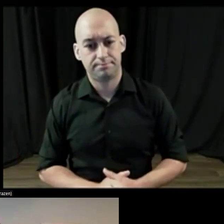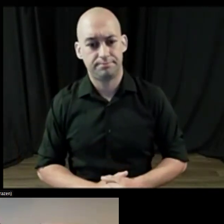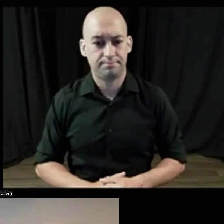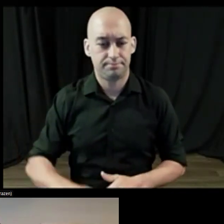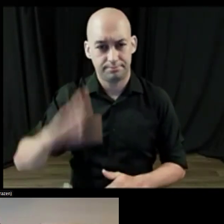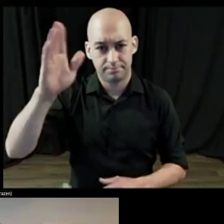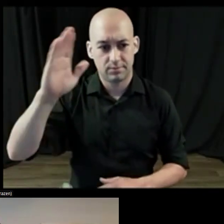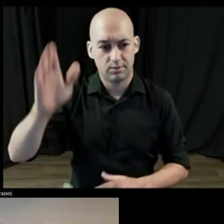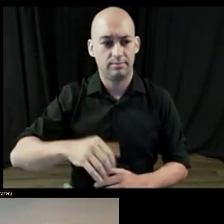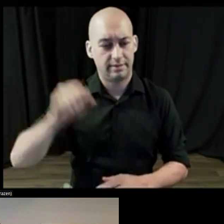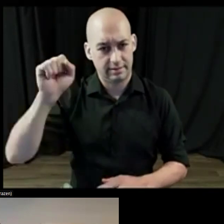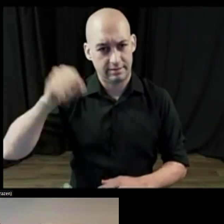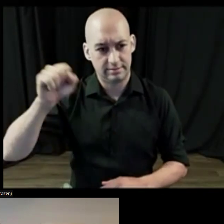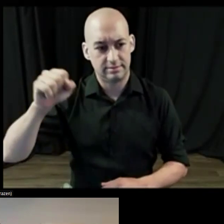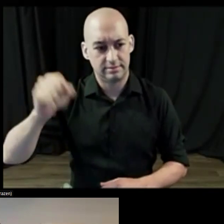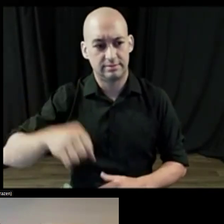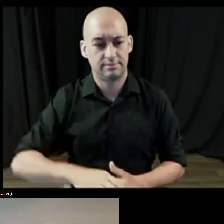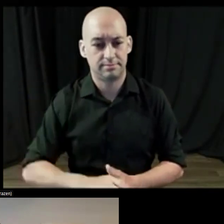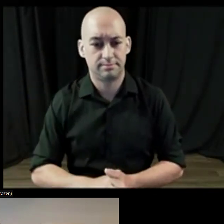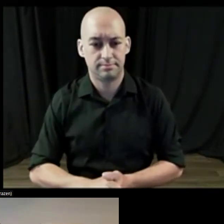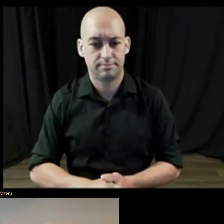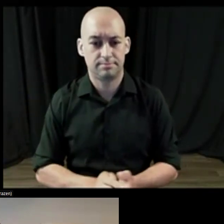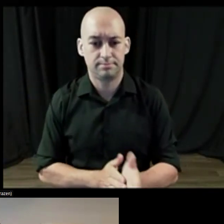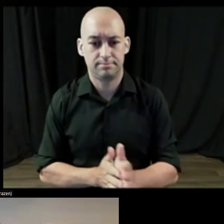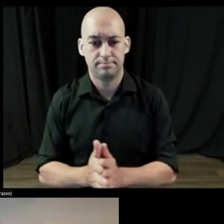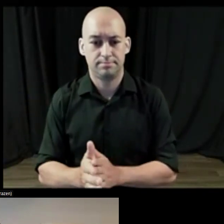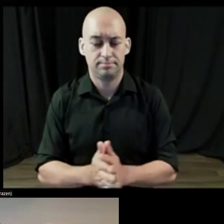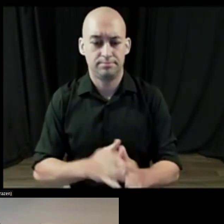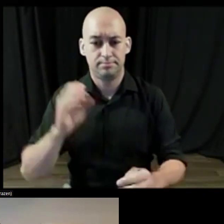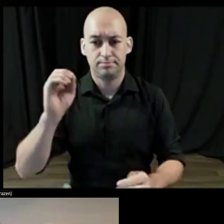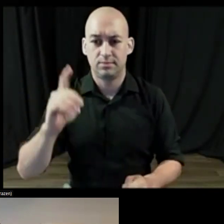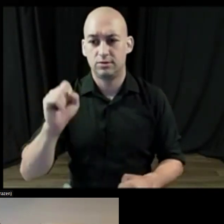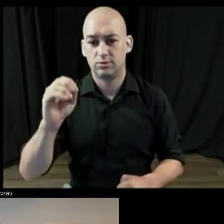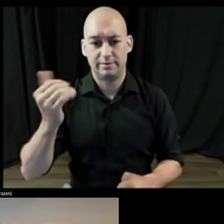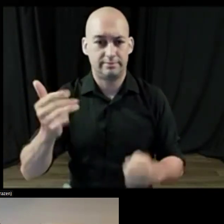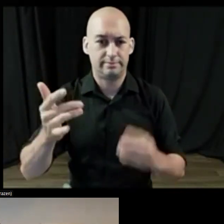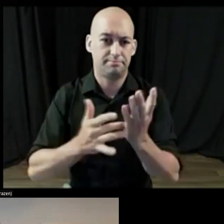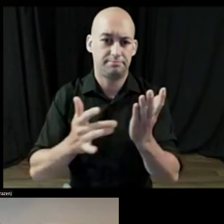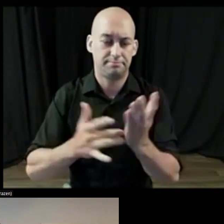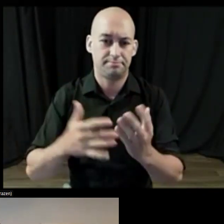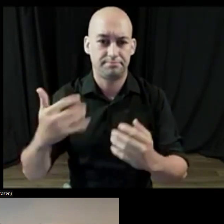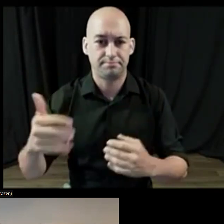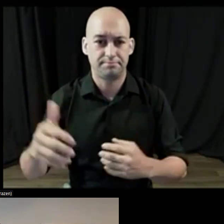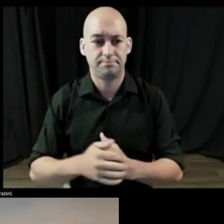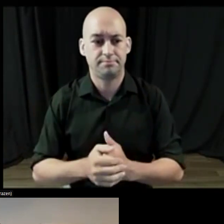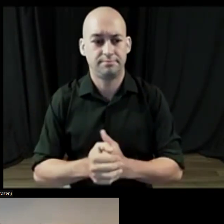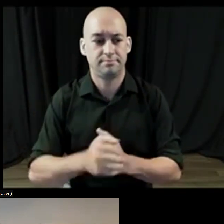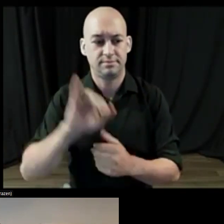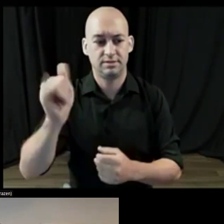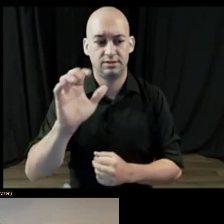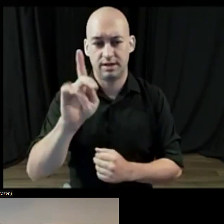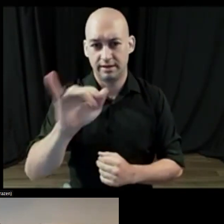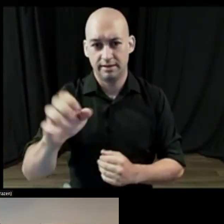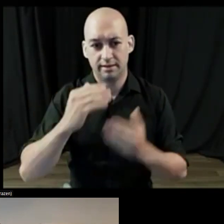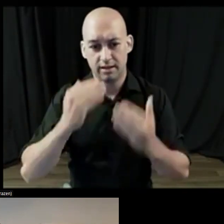Hello? We sure Yes, can. we can hear Thank you. you, All right. Director. All right. So technology. So Jackie, thank you. First of all,